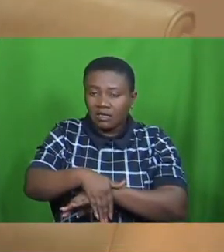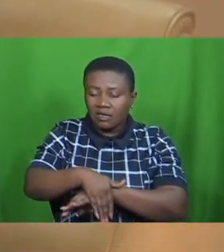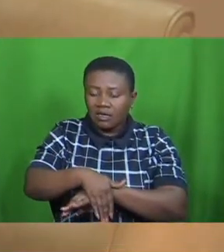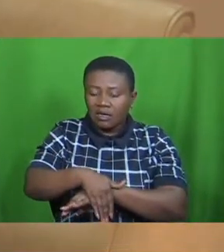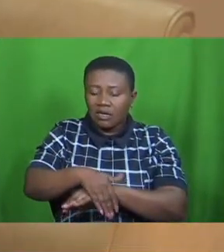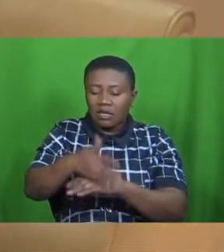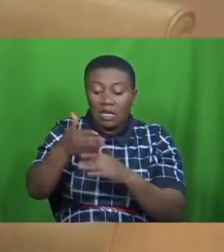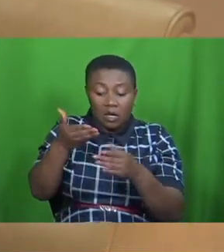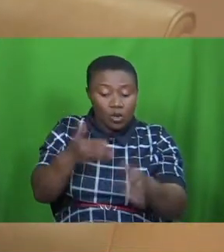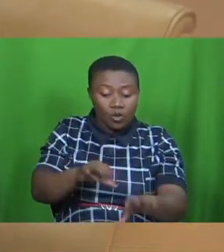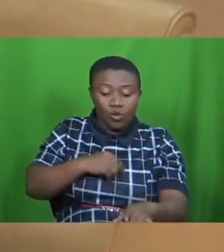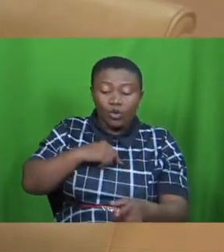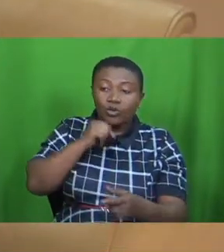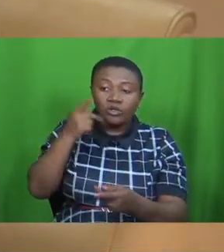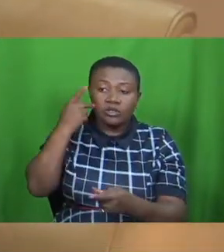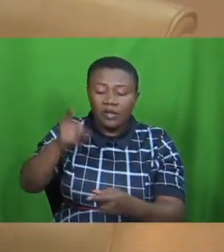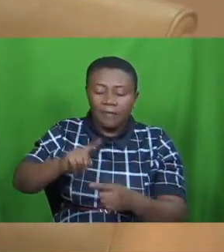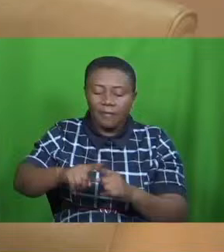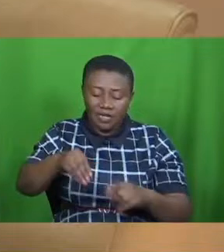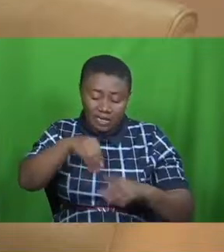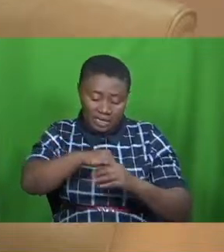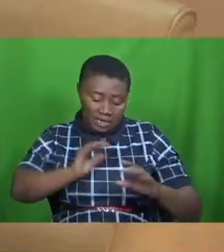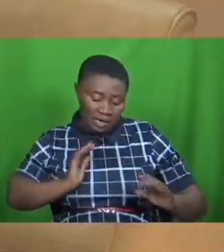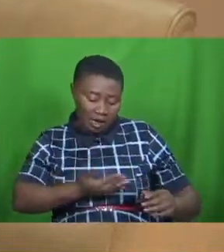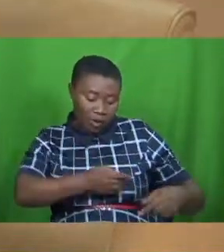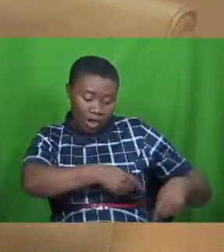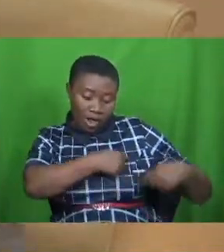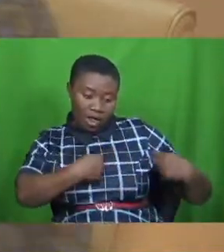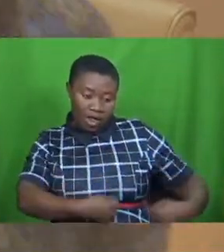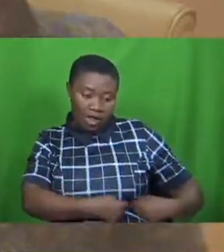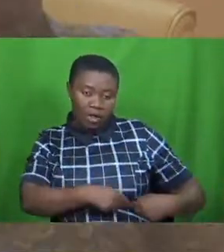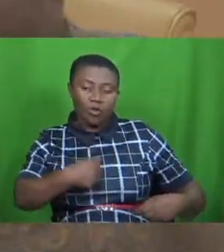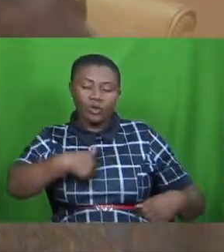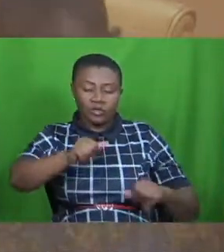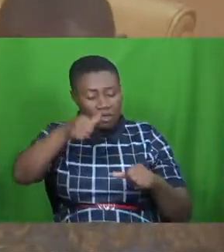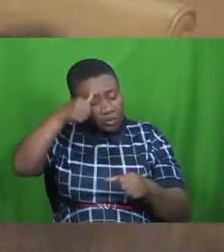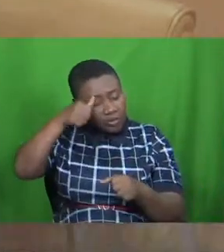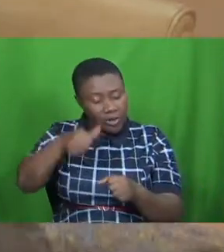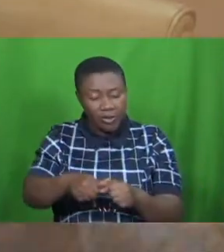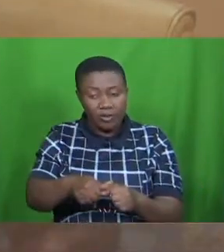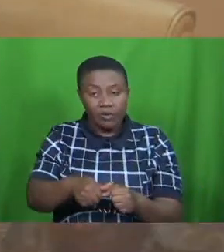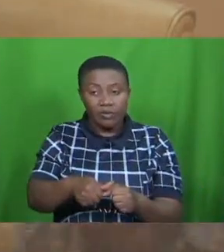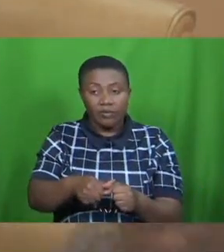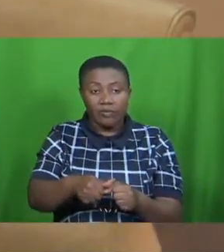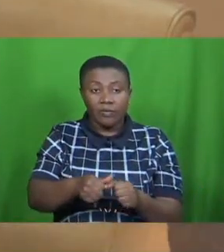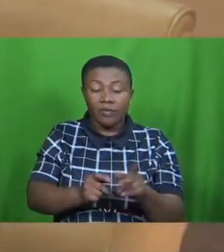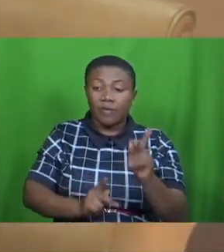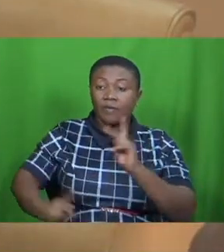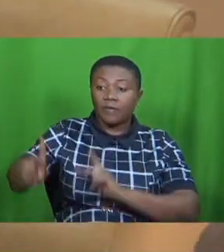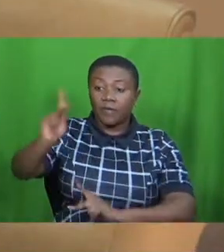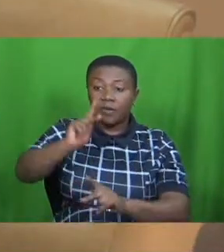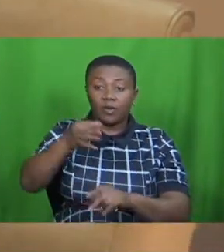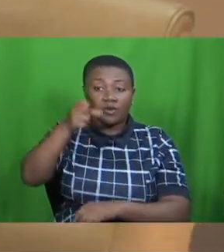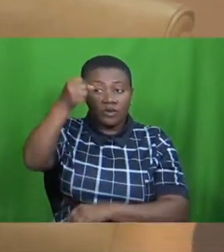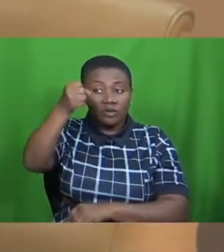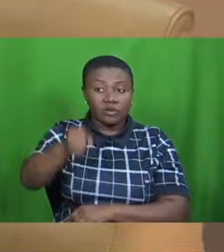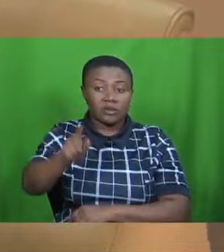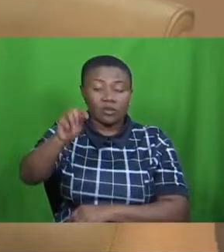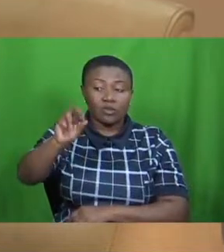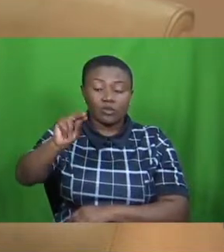hearts, because of his good deeds and the many lives he touched. The people of Southtown will miss